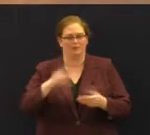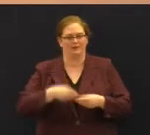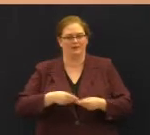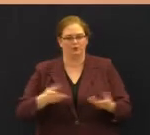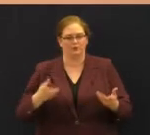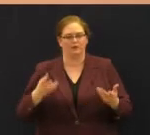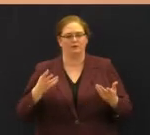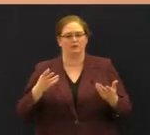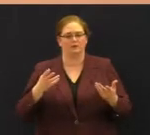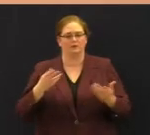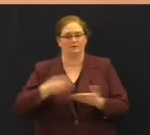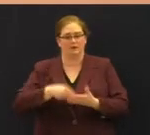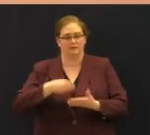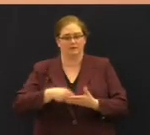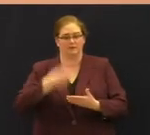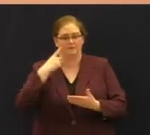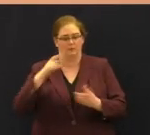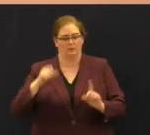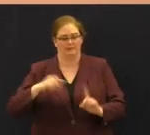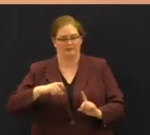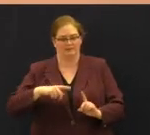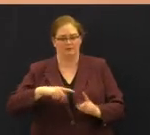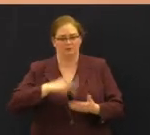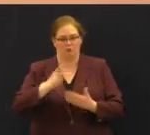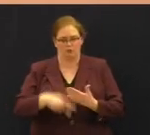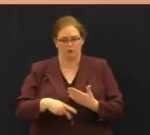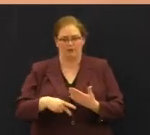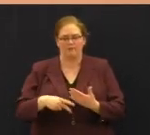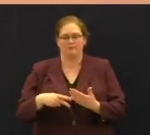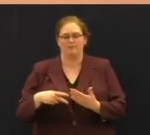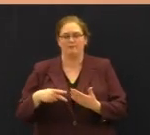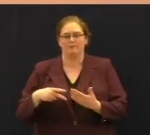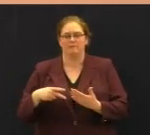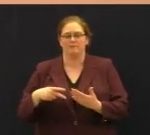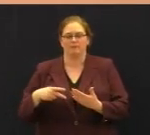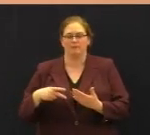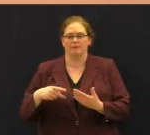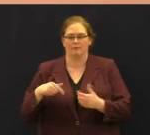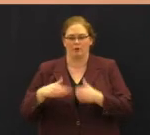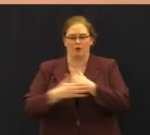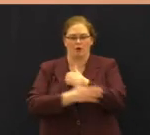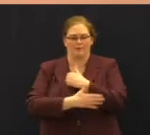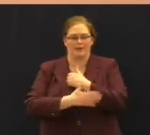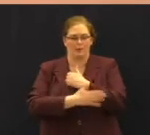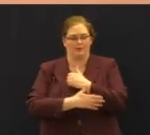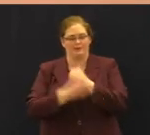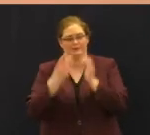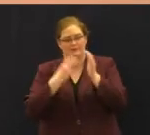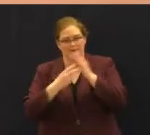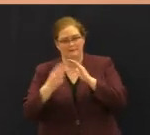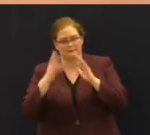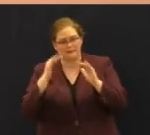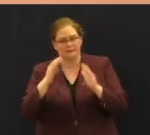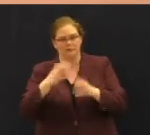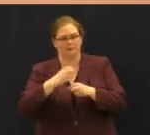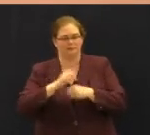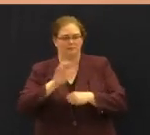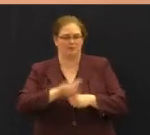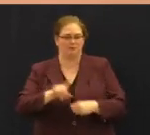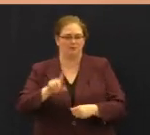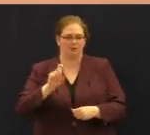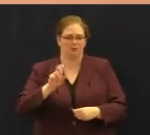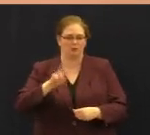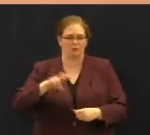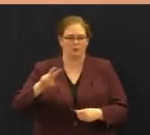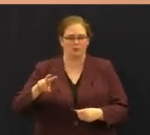issuing funding for the stimulus program. Our county is anticipated to receive about